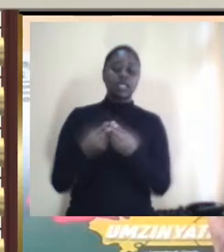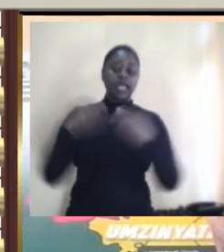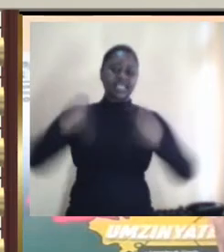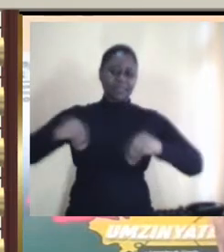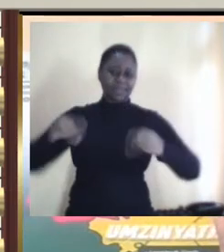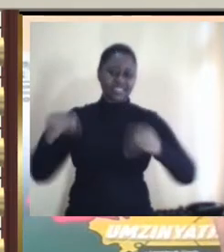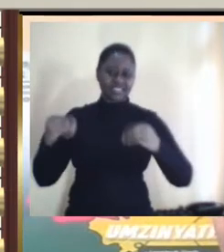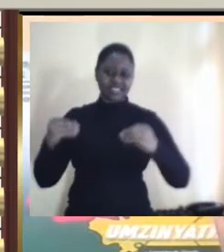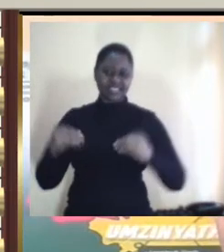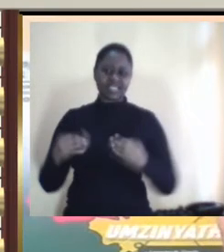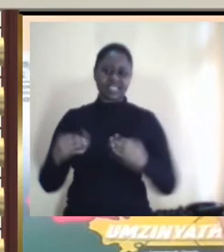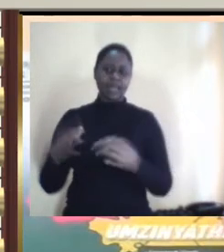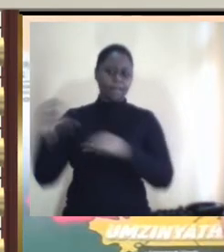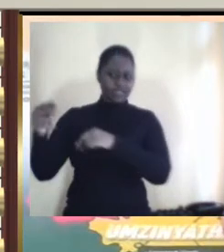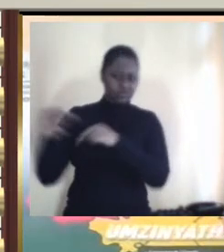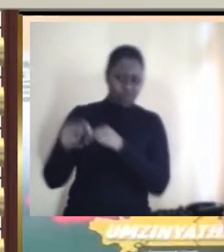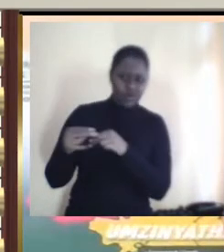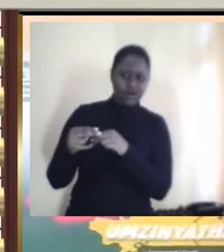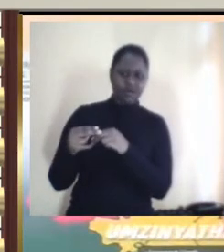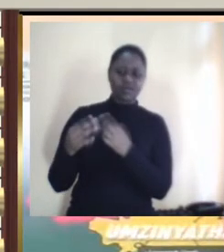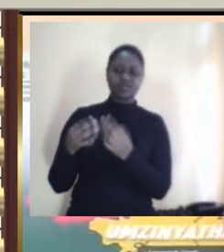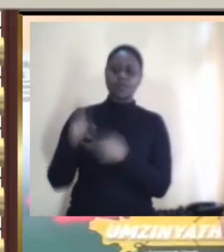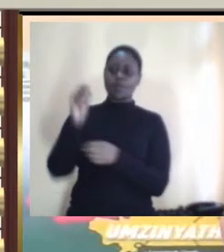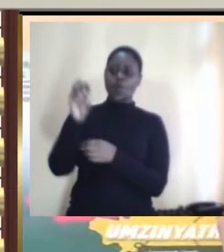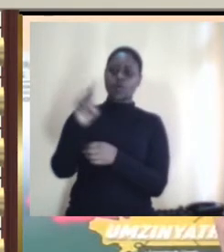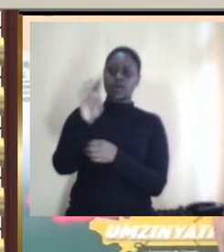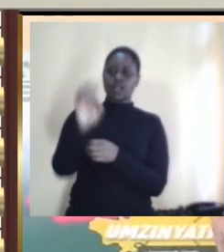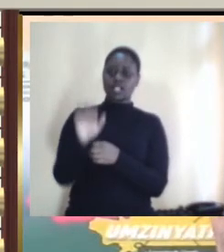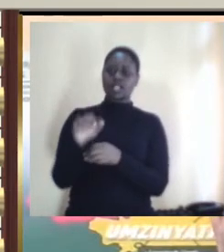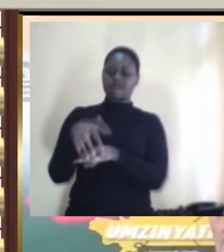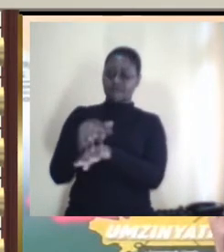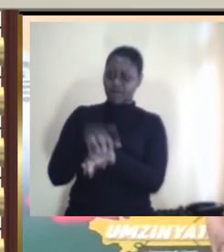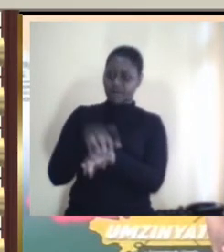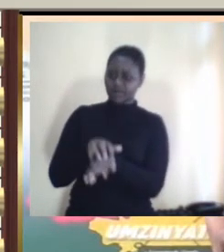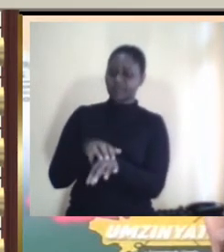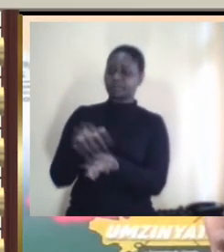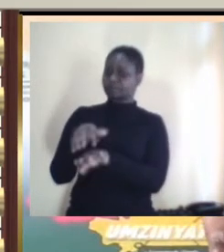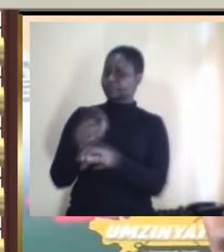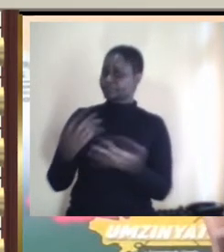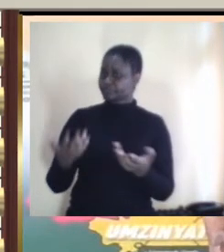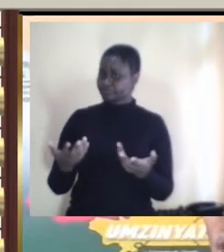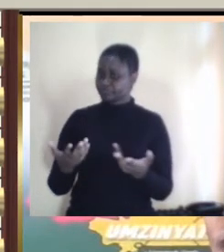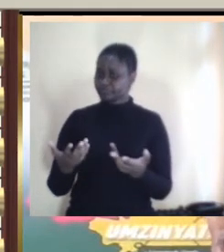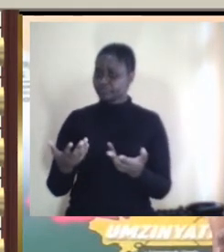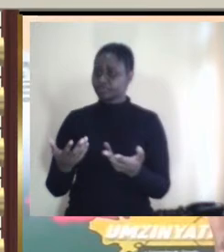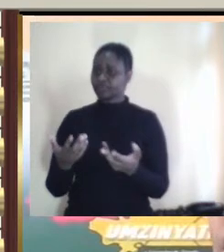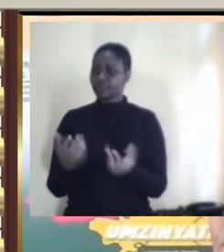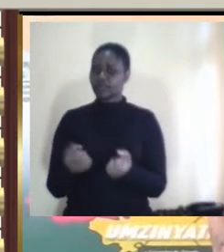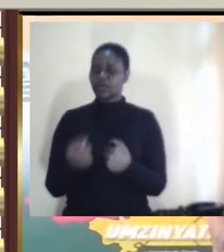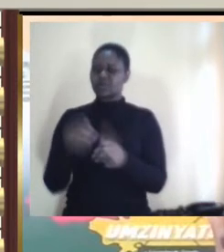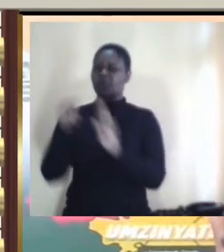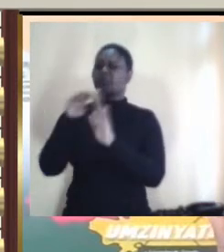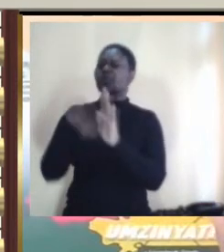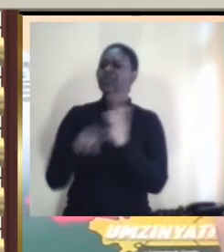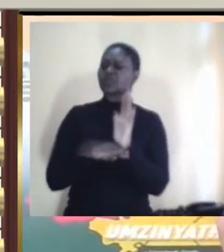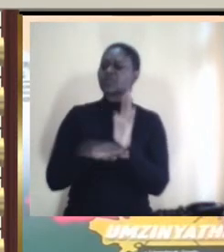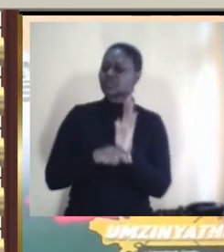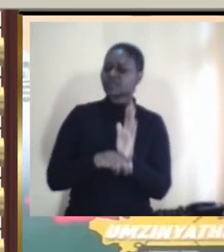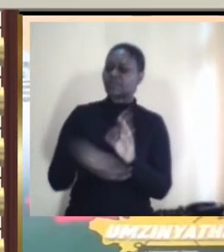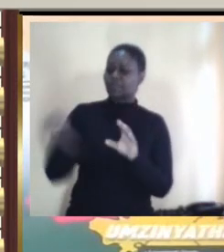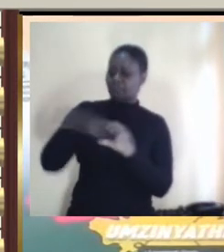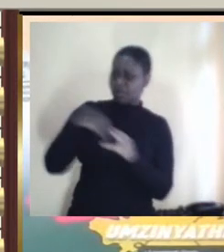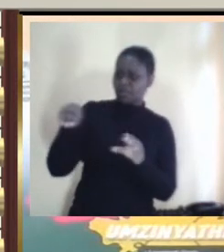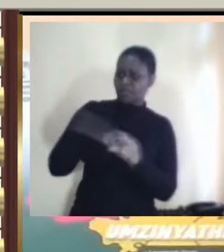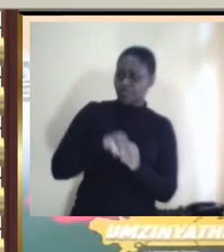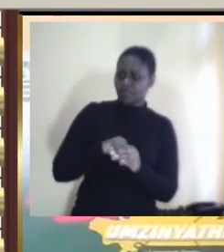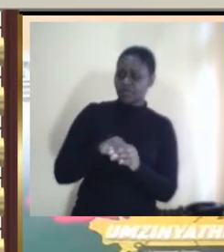Enterprises, mainly by smallholder farmers. The agricultural infrastructure rollout program, which will be inclusive